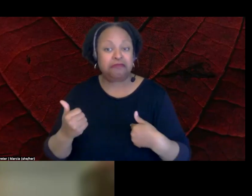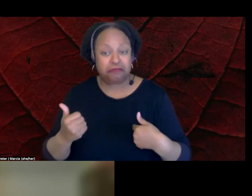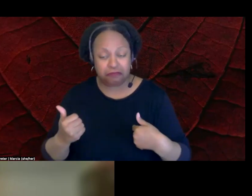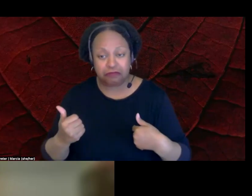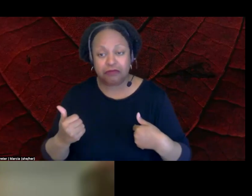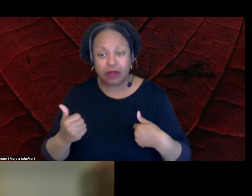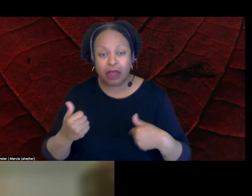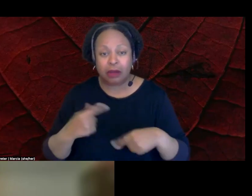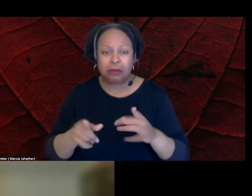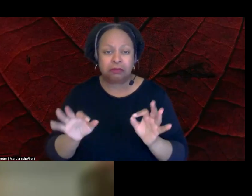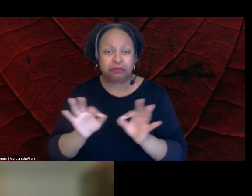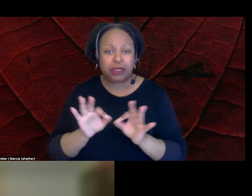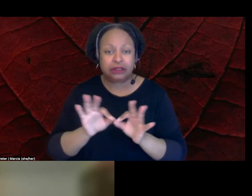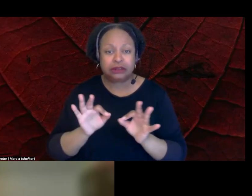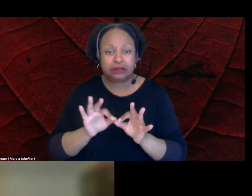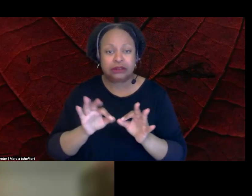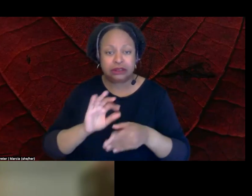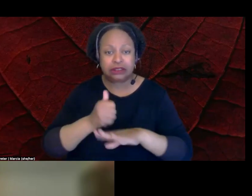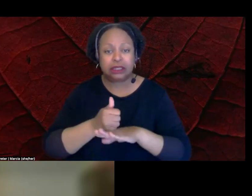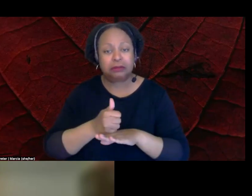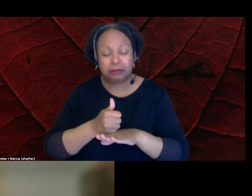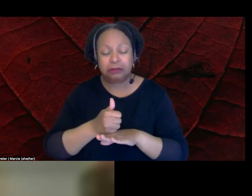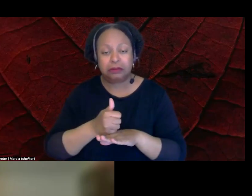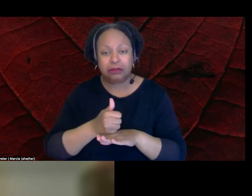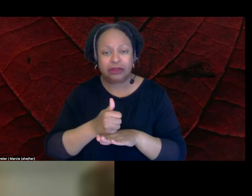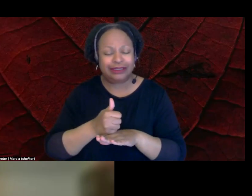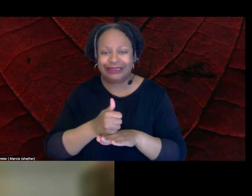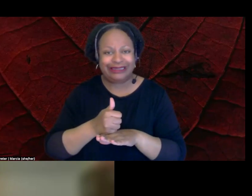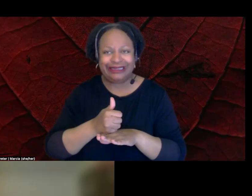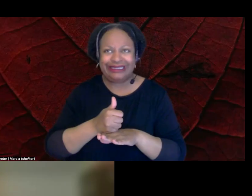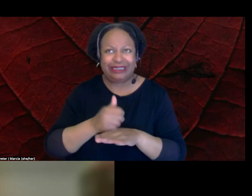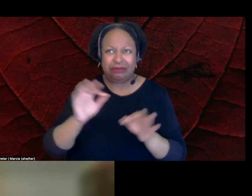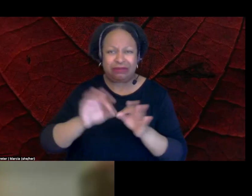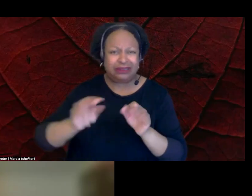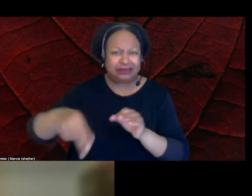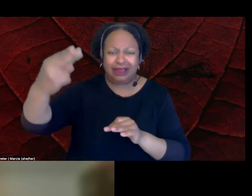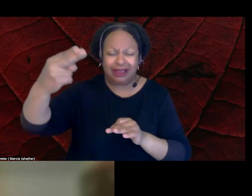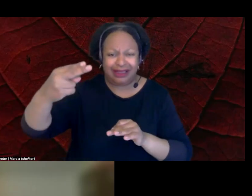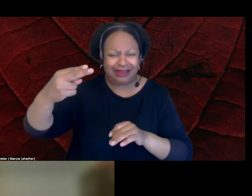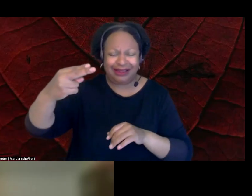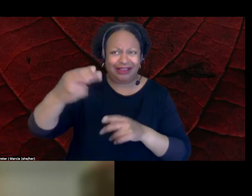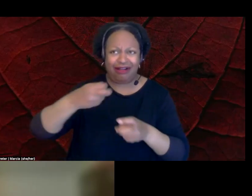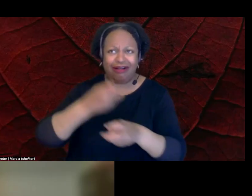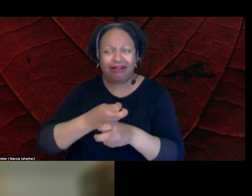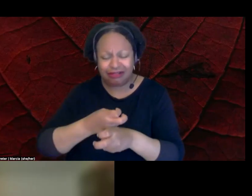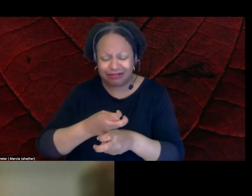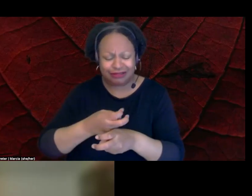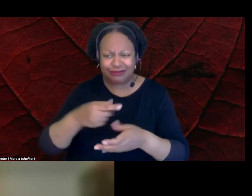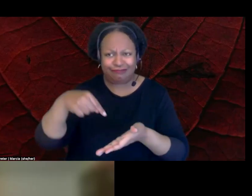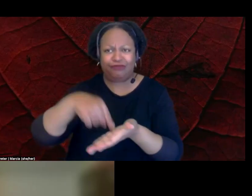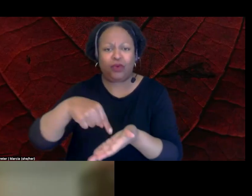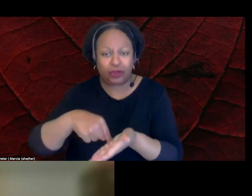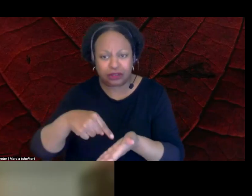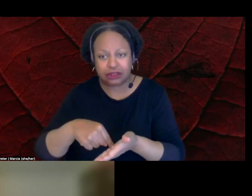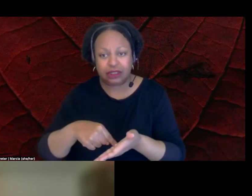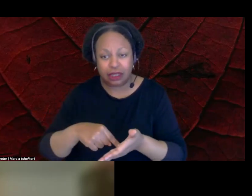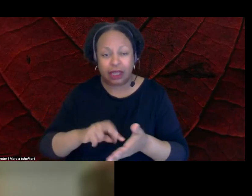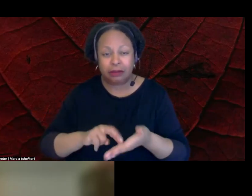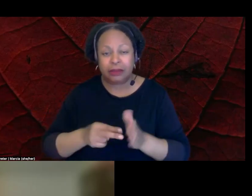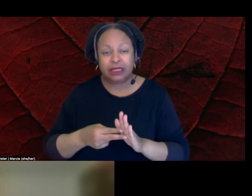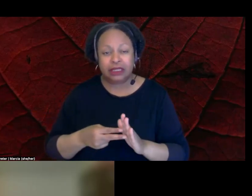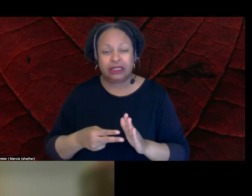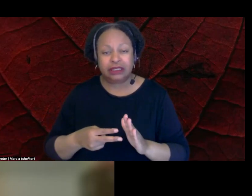was priced in a manner that was almost unavailable, in that the perceived risk of defending and